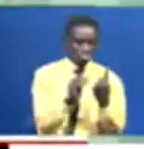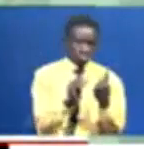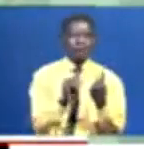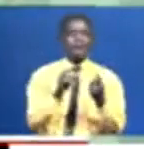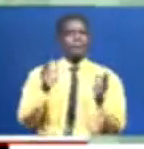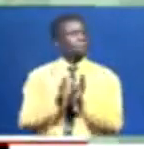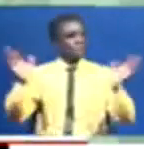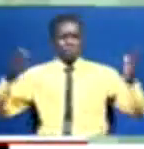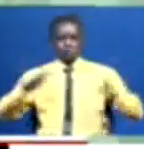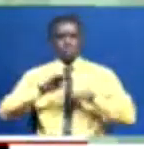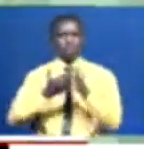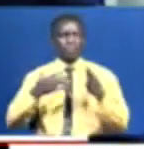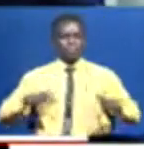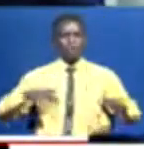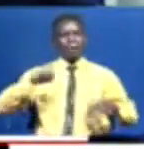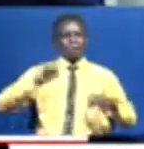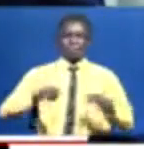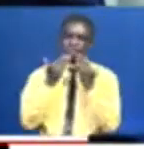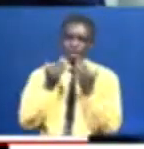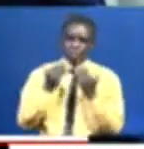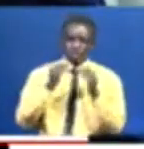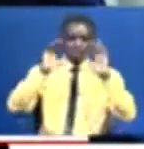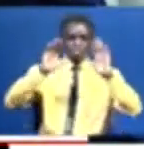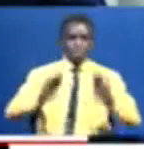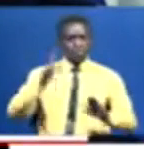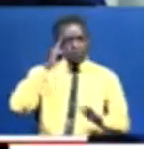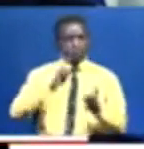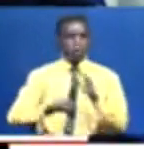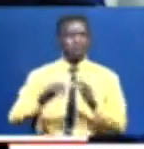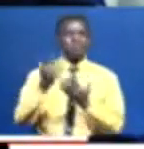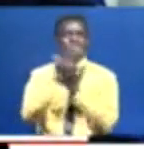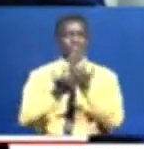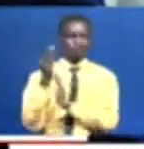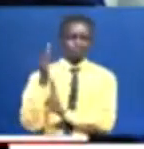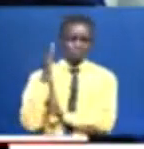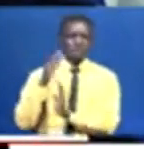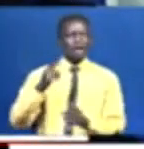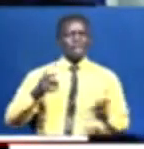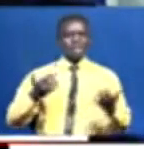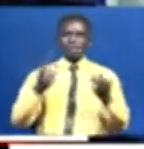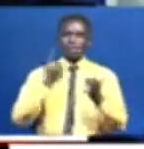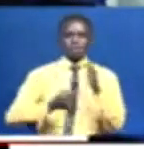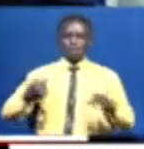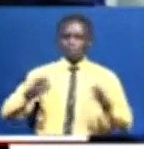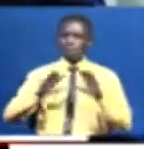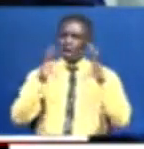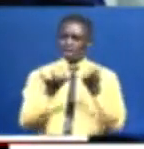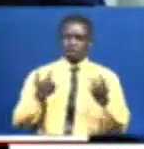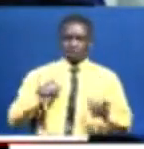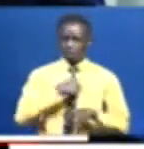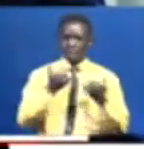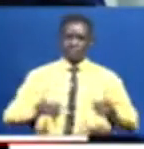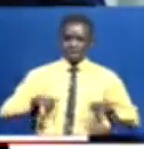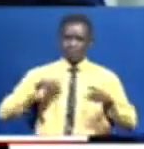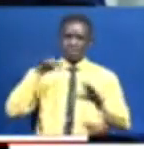the importance of cybersecurity, the reality that we are living in with cyber threats and the impact that they can cause, in order